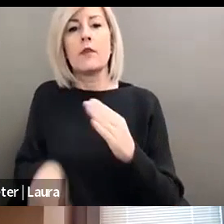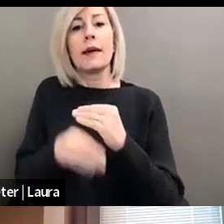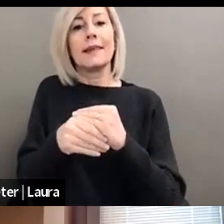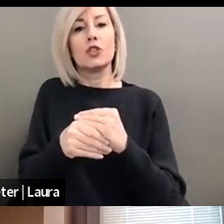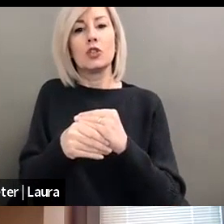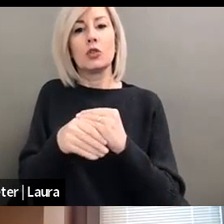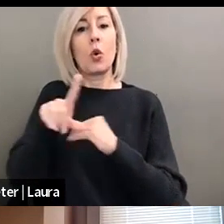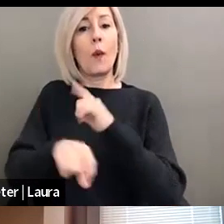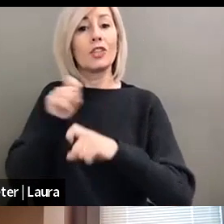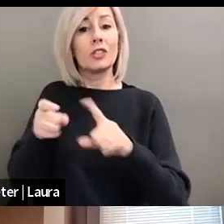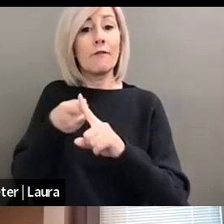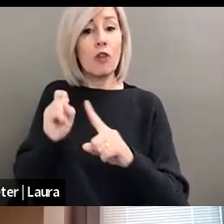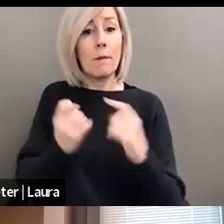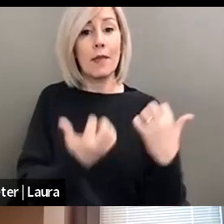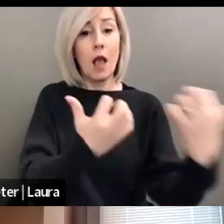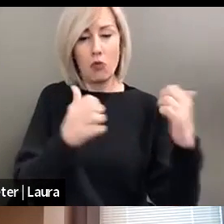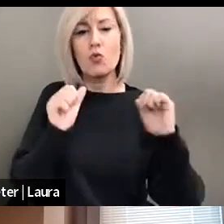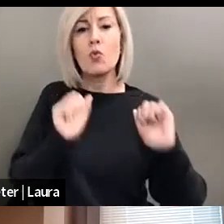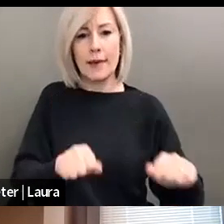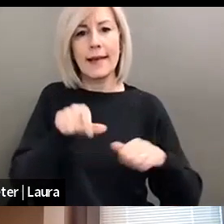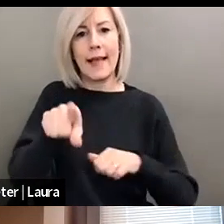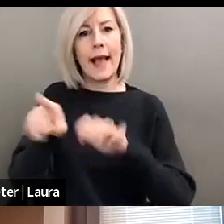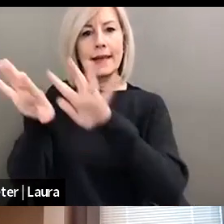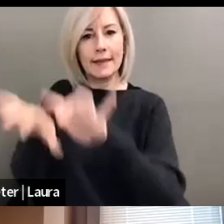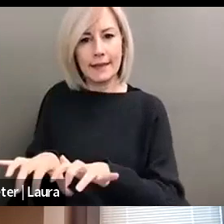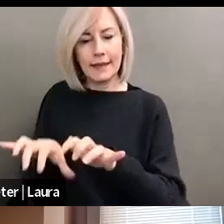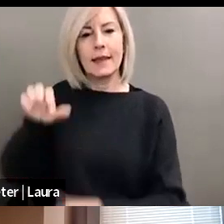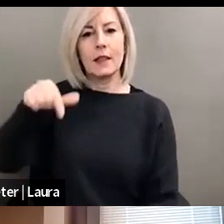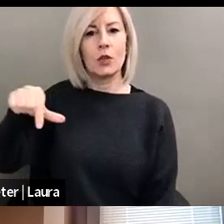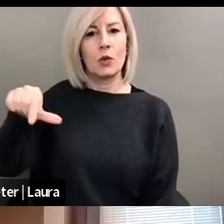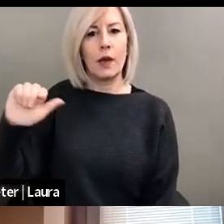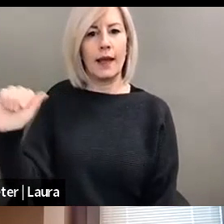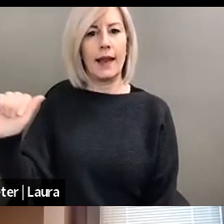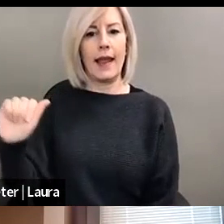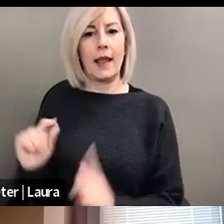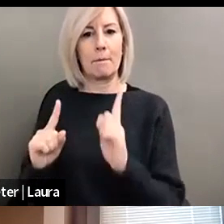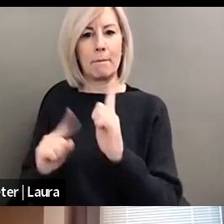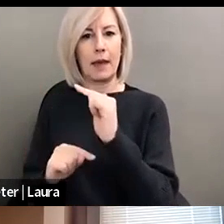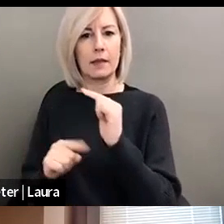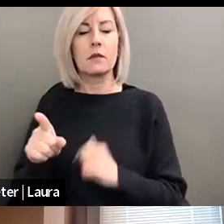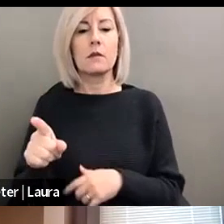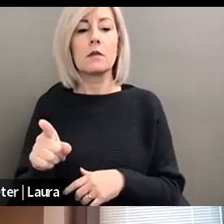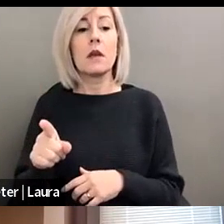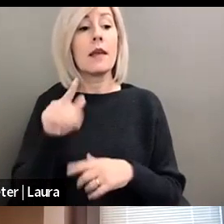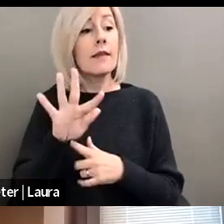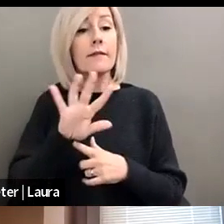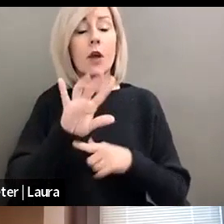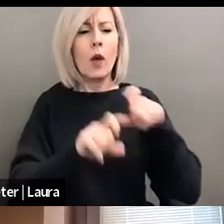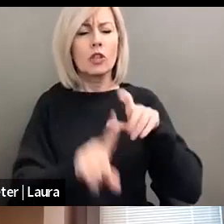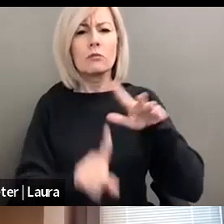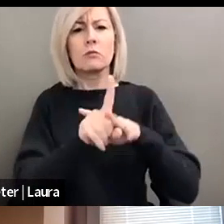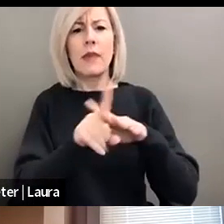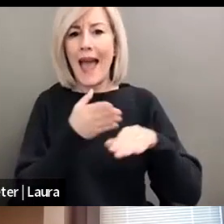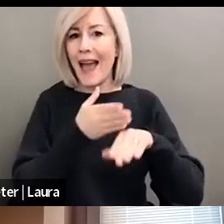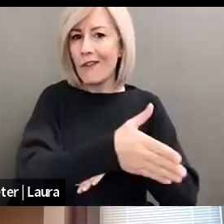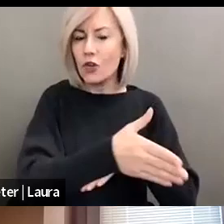from the audience, you are welcome to place them in the Q&A chat box. If you have questions afterwards, feel free to shoot those